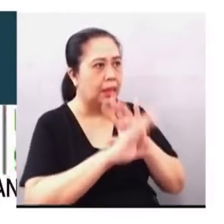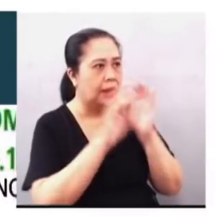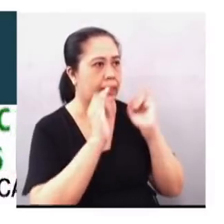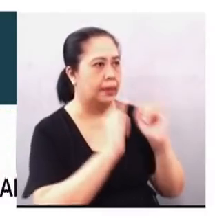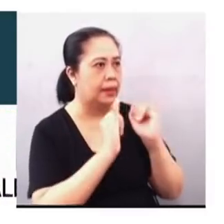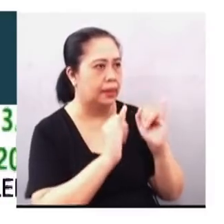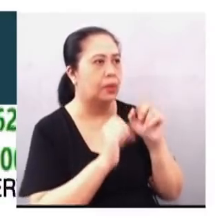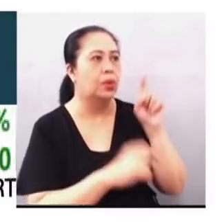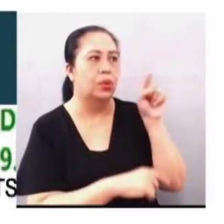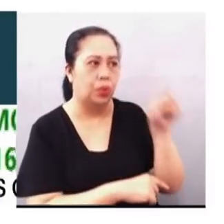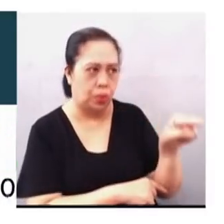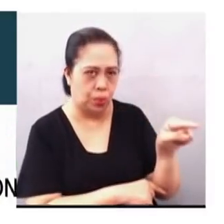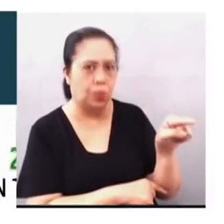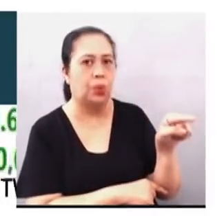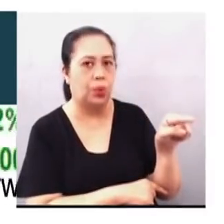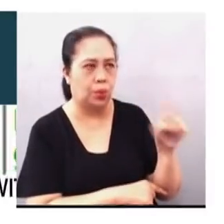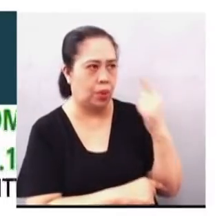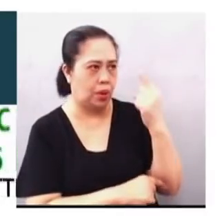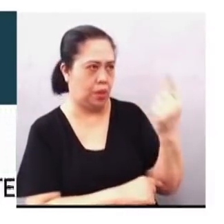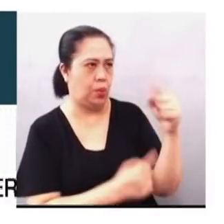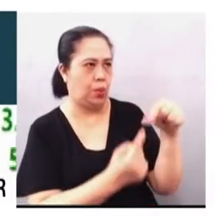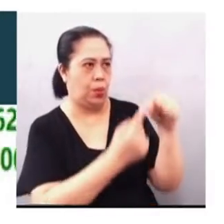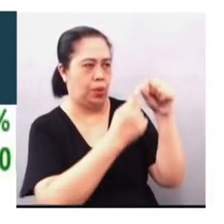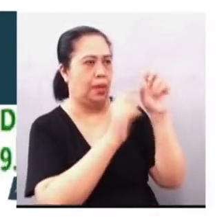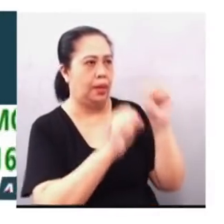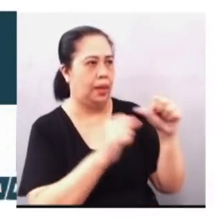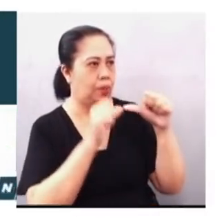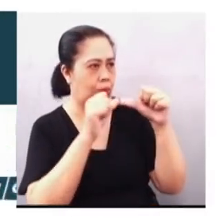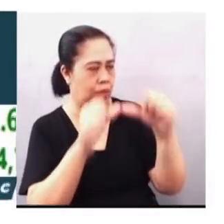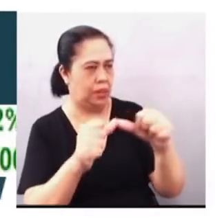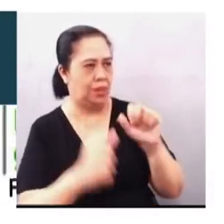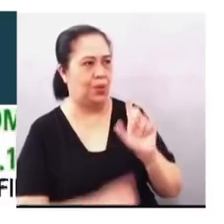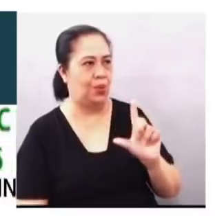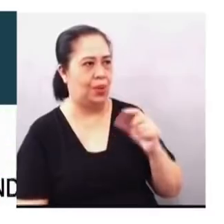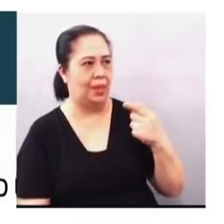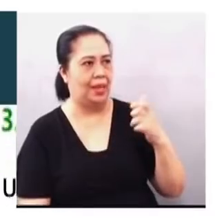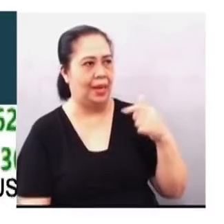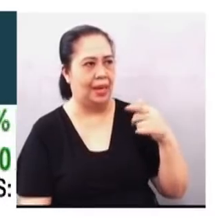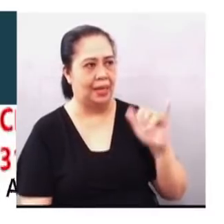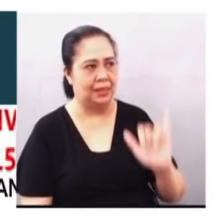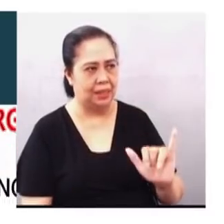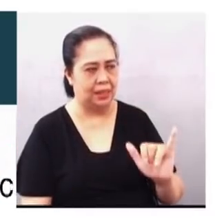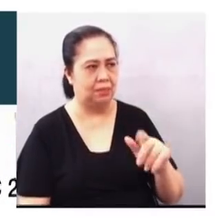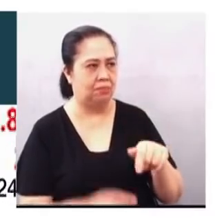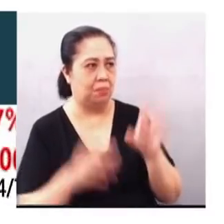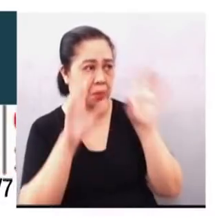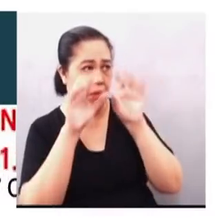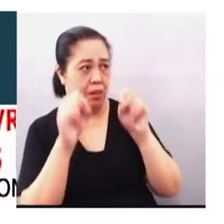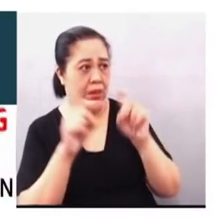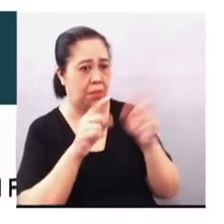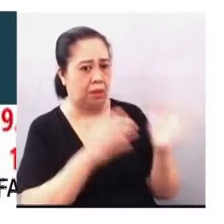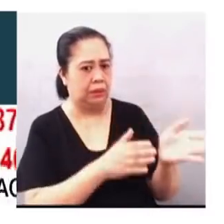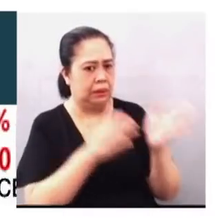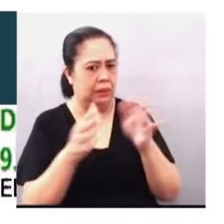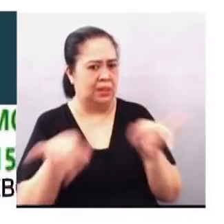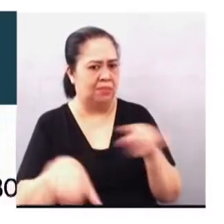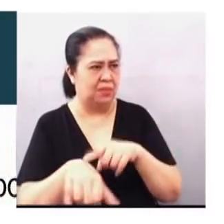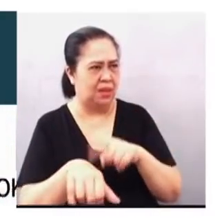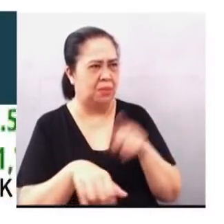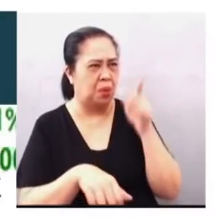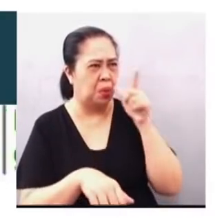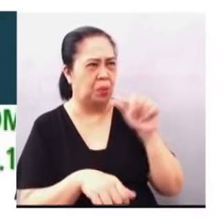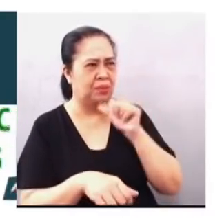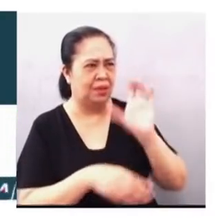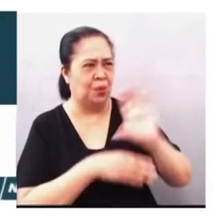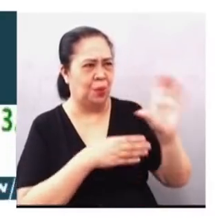you alone can continue the legacy of the president. And yet, on the other hand, parang hindi po rin buwang